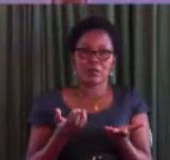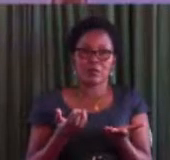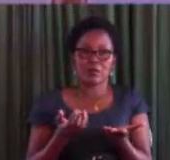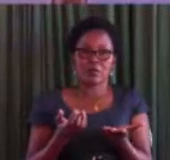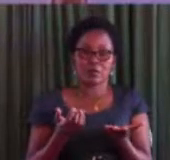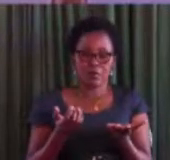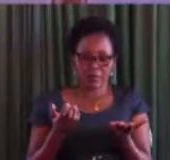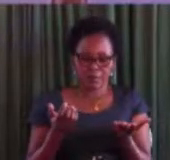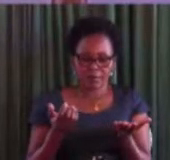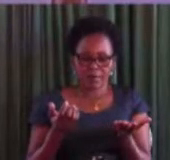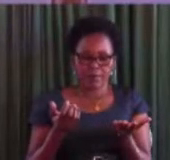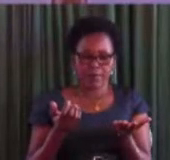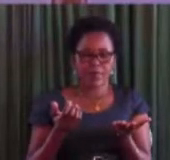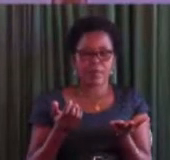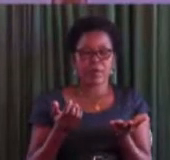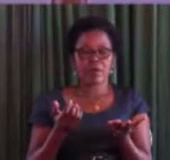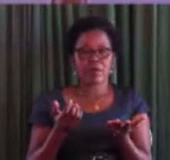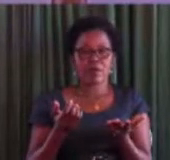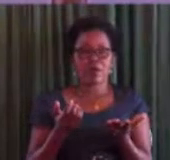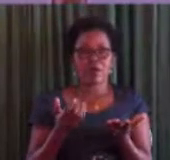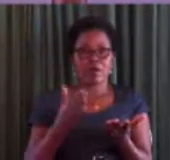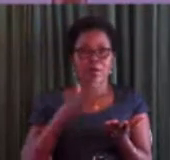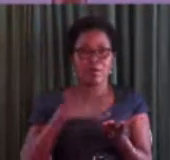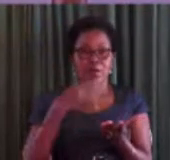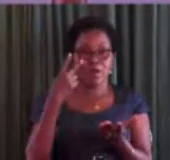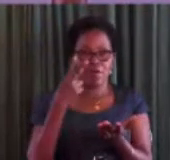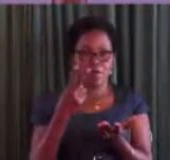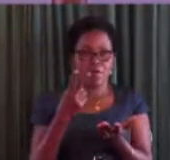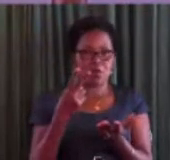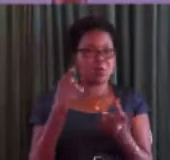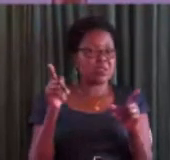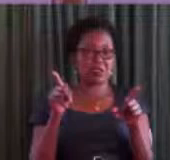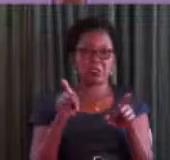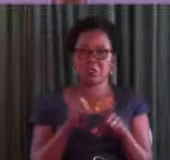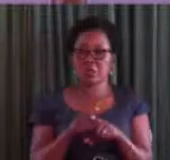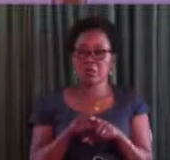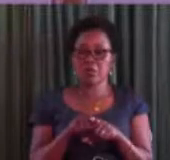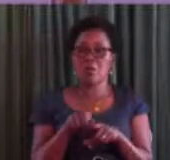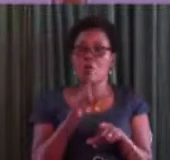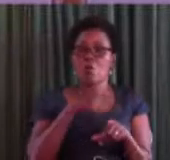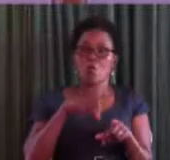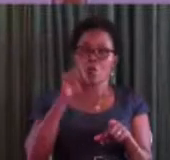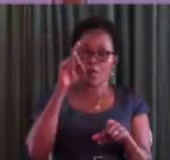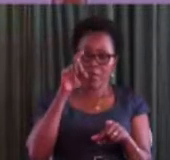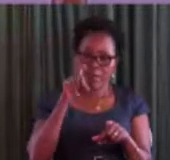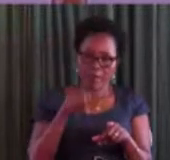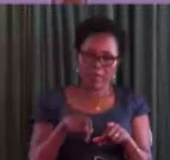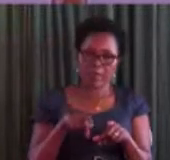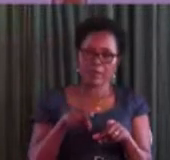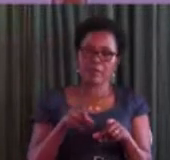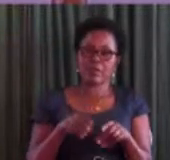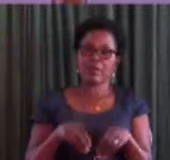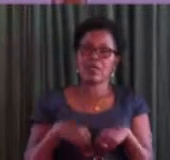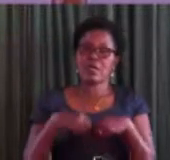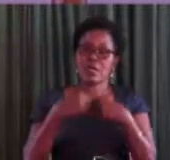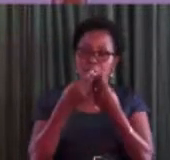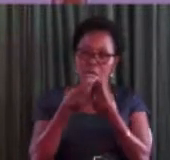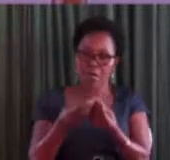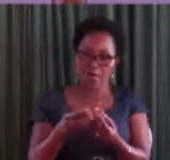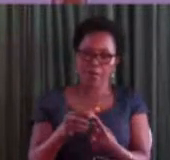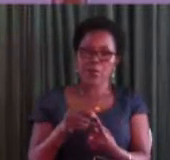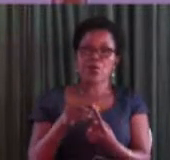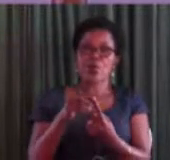And so my view is really the same thing, that we must give priority